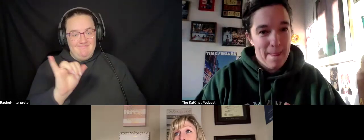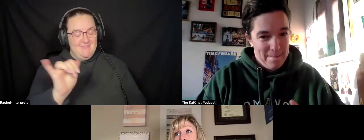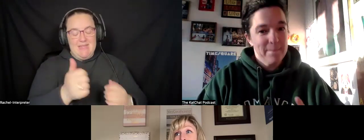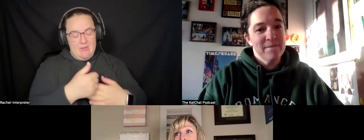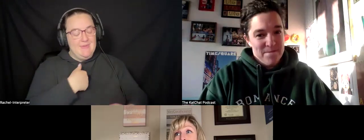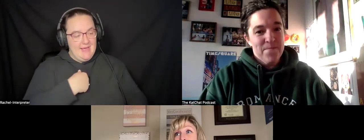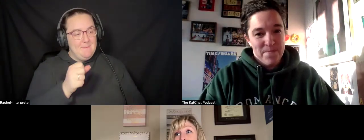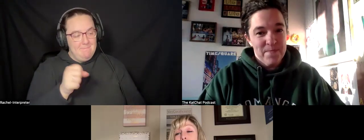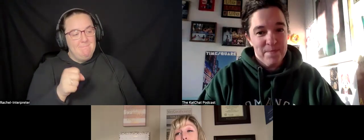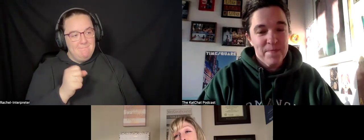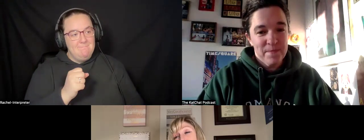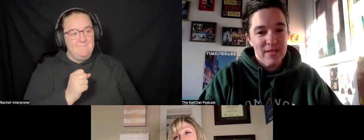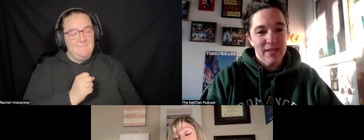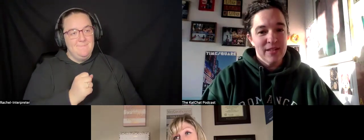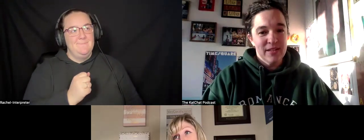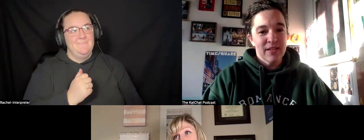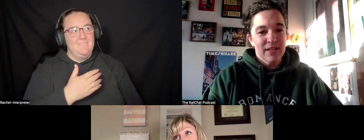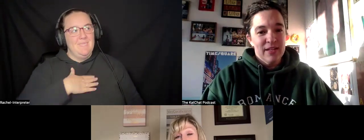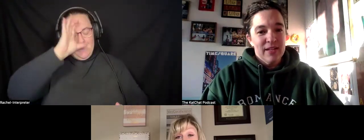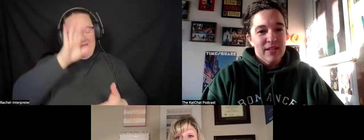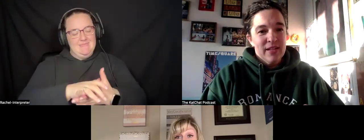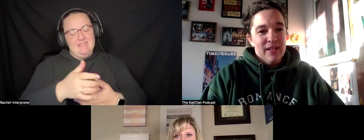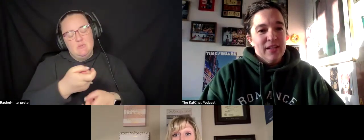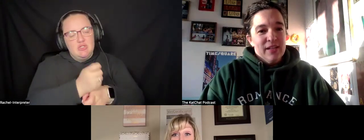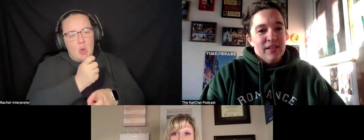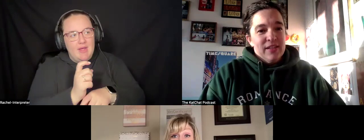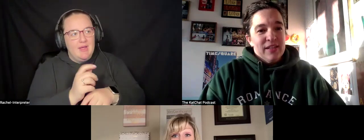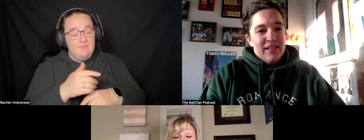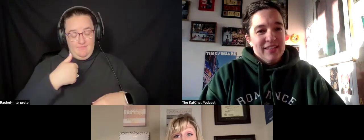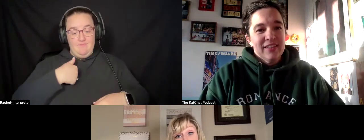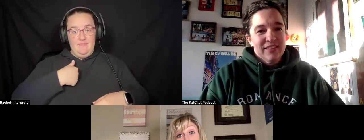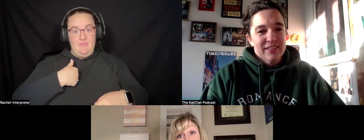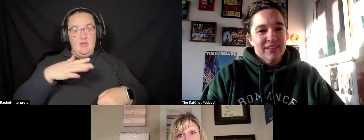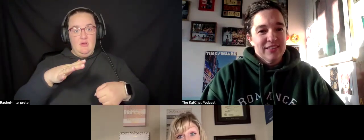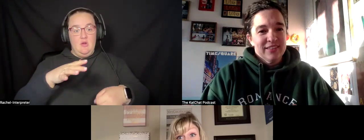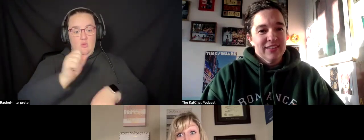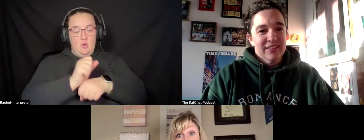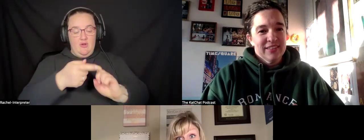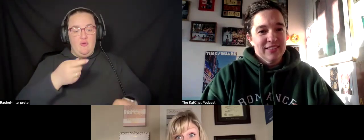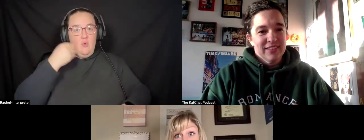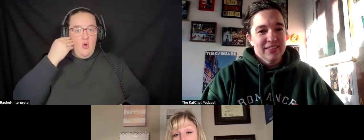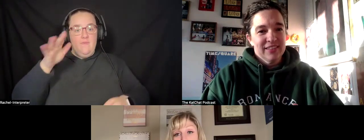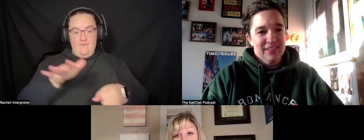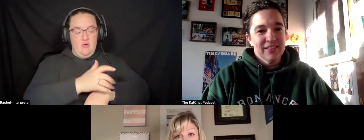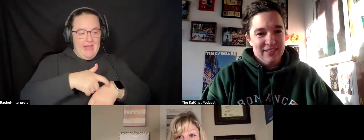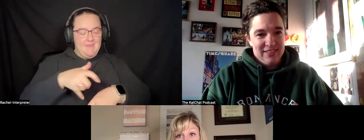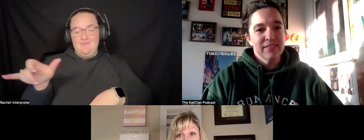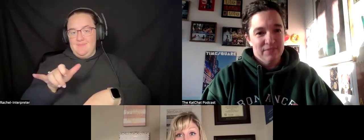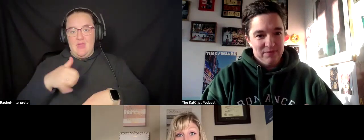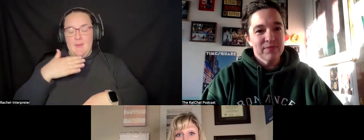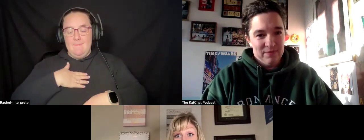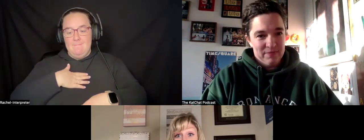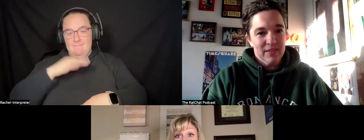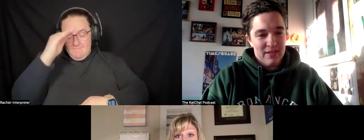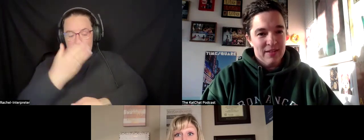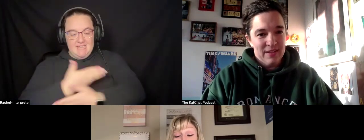me. My husband was joking because I work full time from home and I raise my son full time at home. Like he doesn't go to